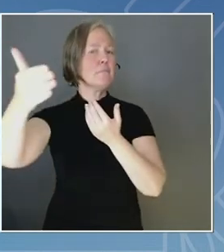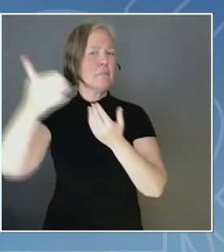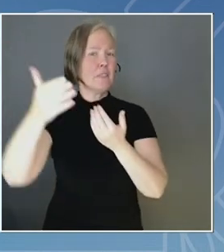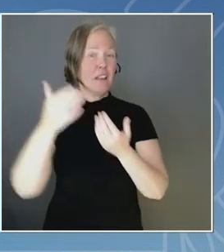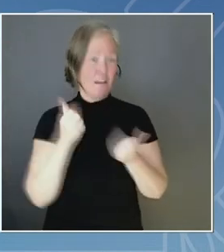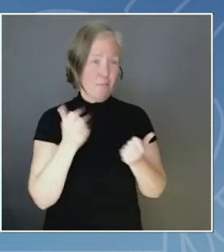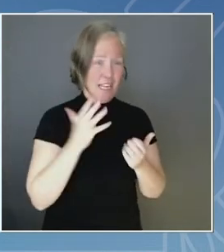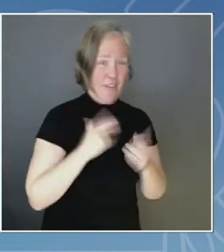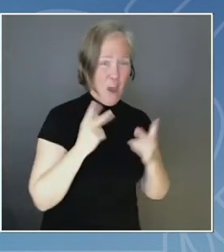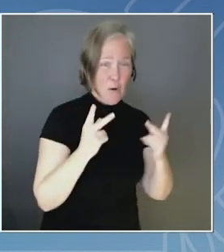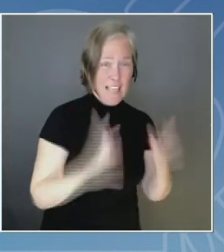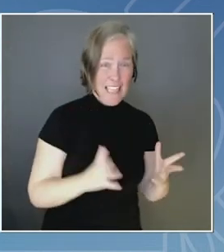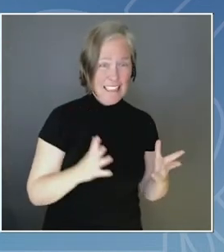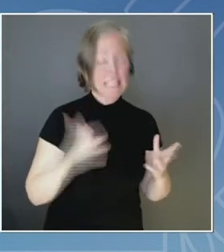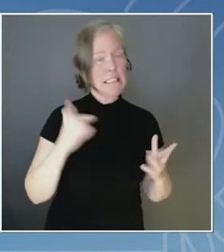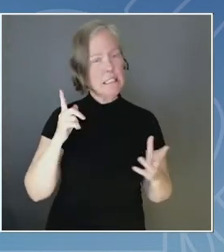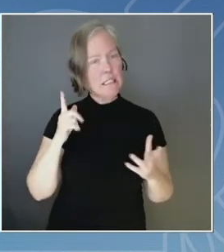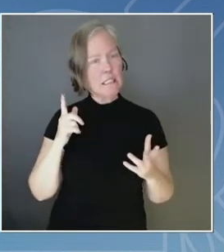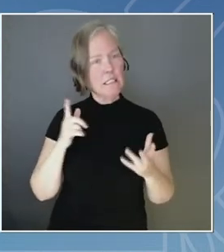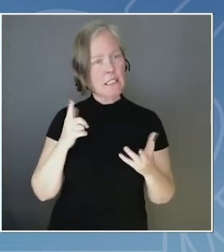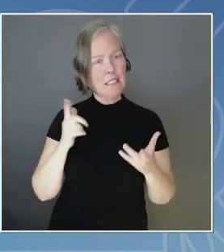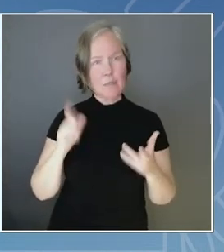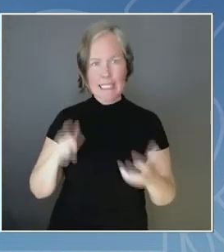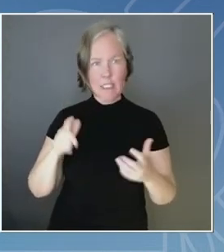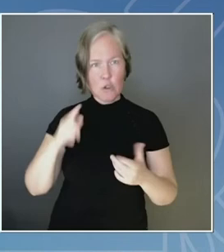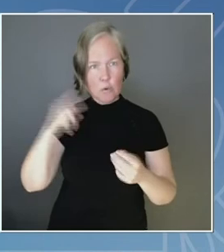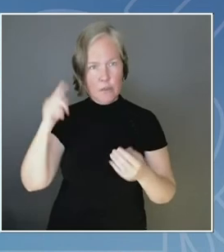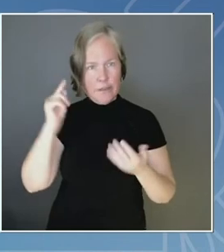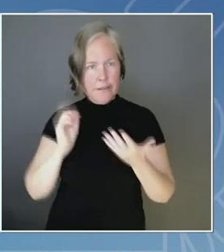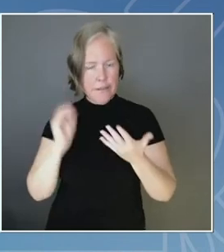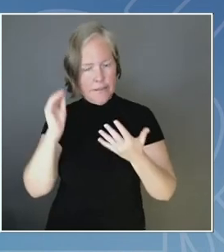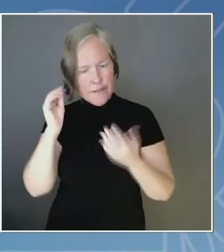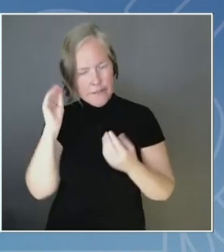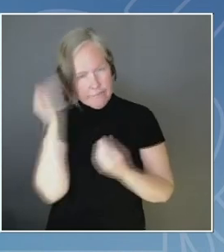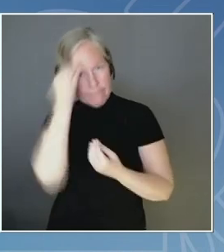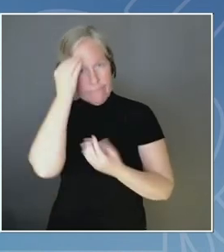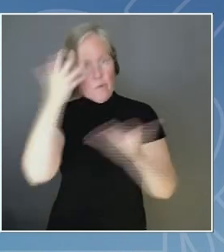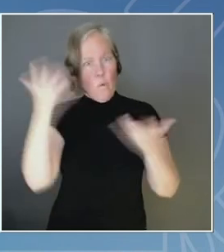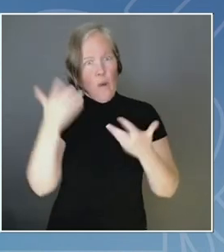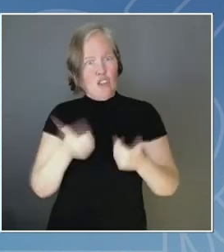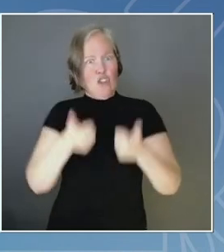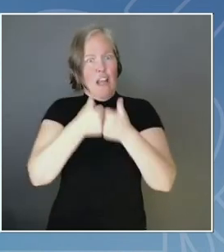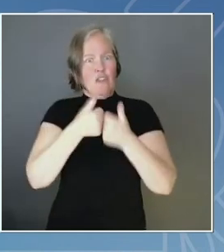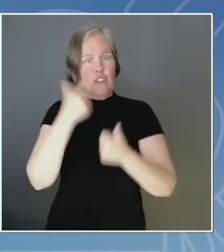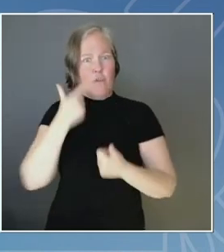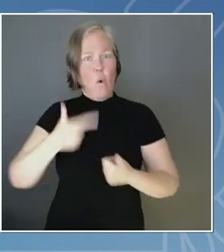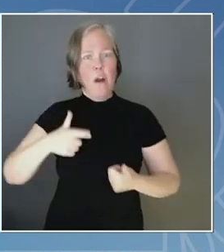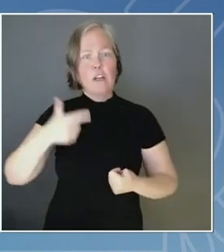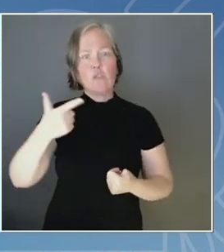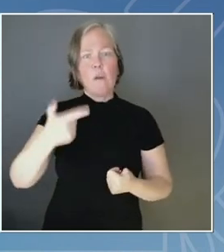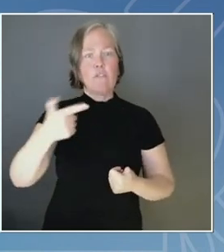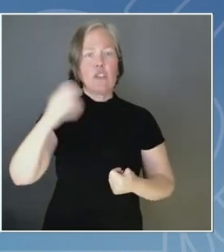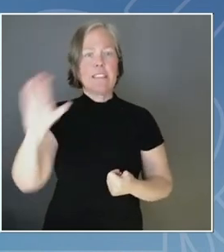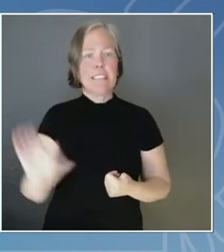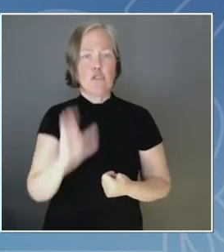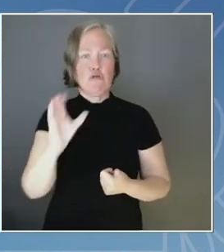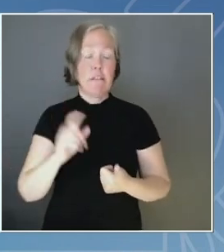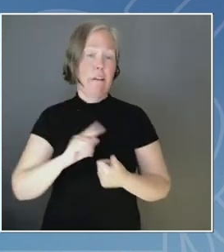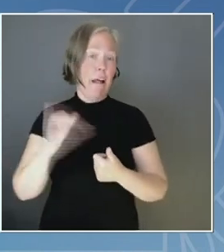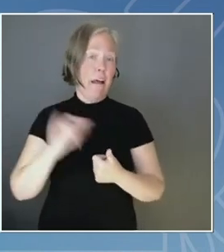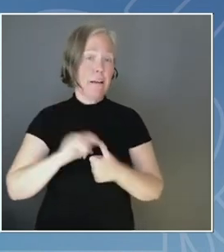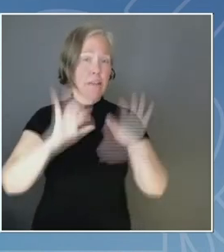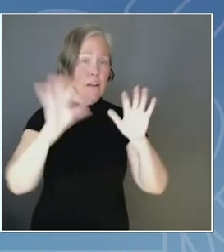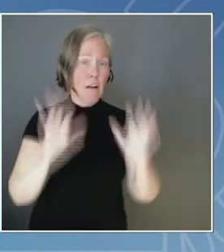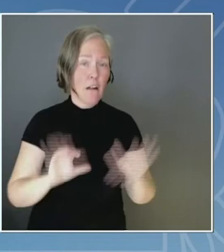said, together, the challenges of the 21st century. So we're looking at climate action, we're looking at